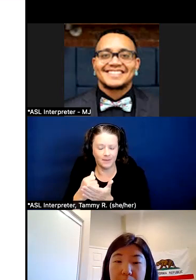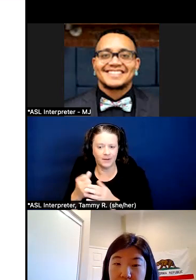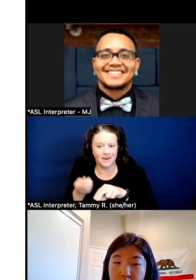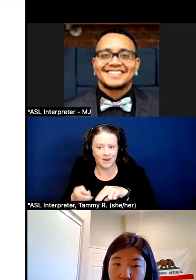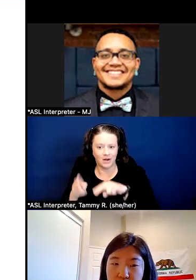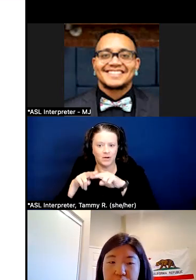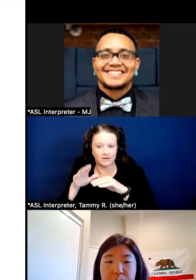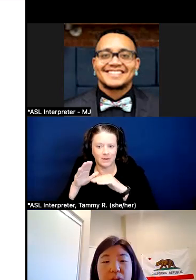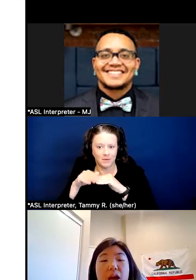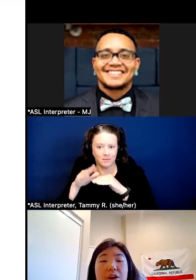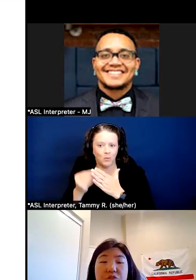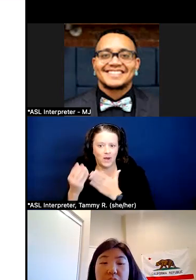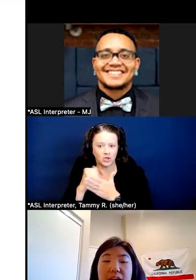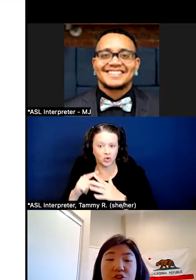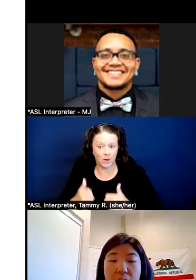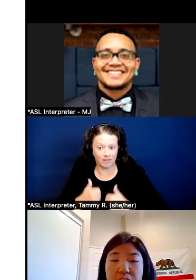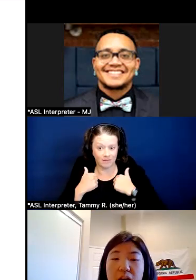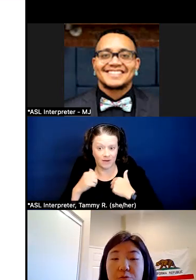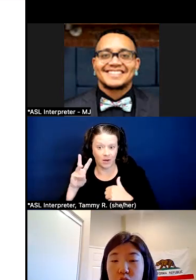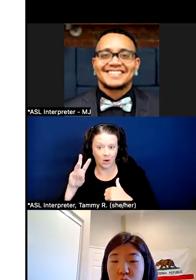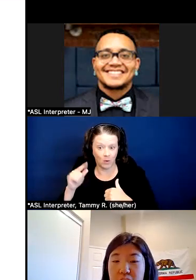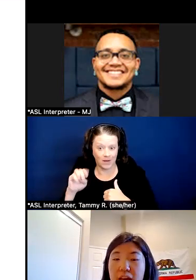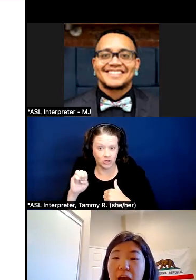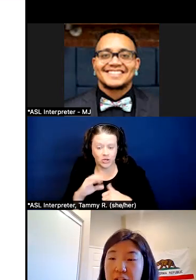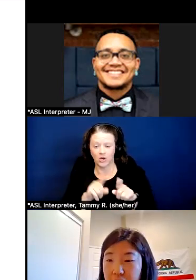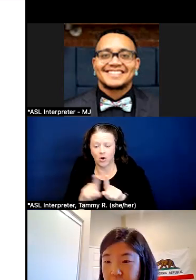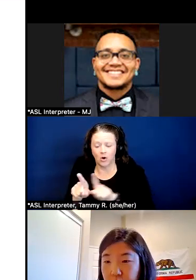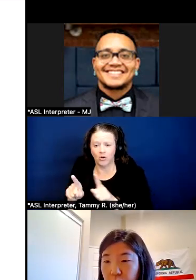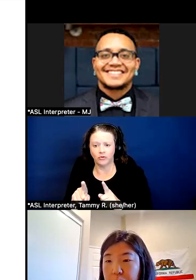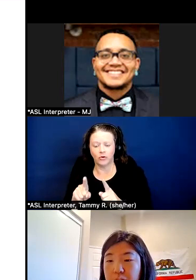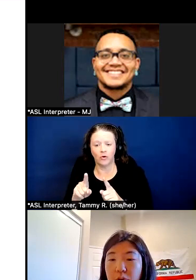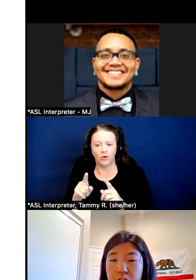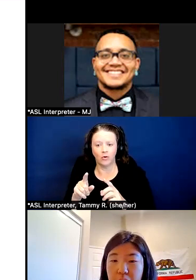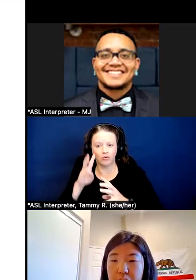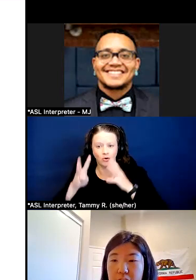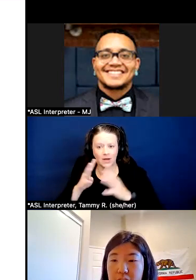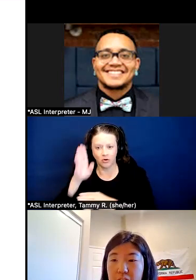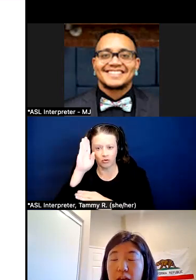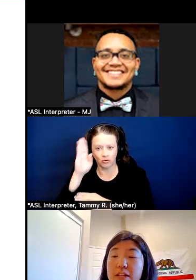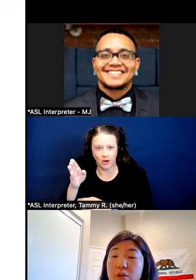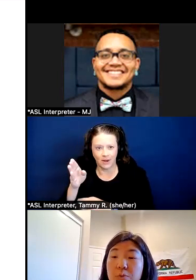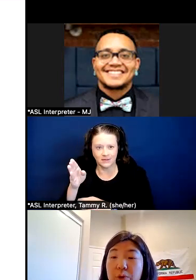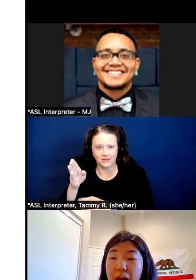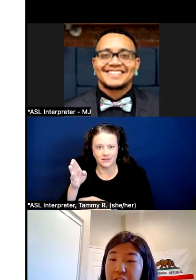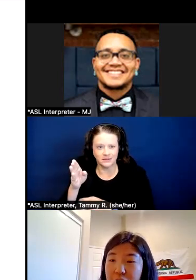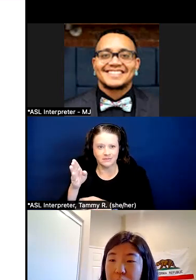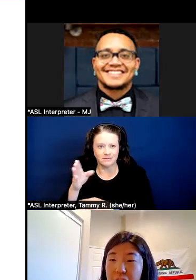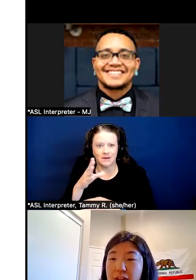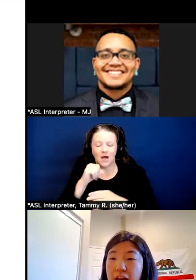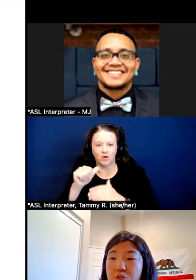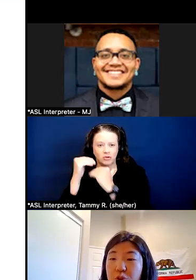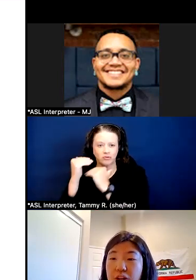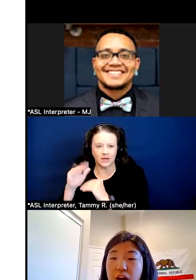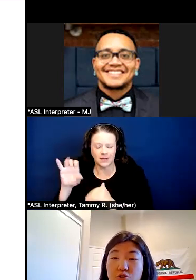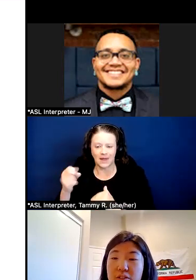to a living wage, and creating direct, unrestricted cash assistance programs for survivors. And so we highly